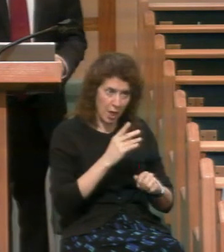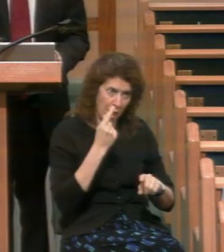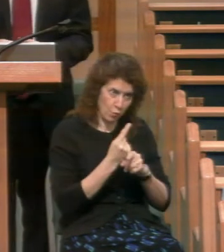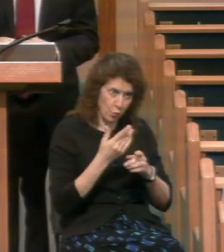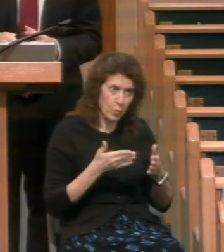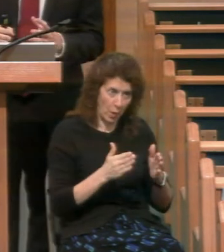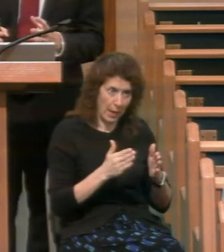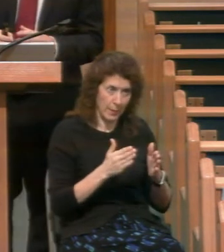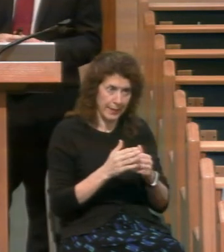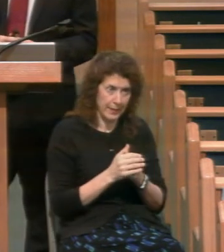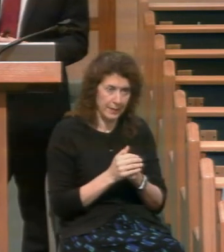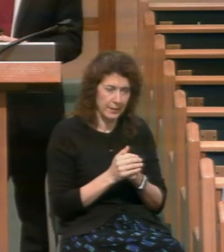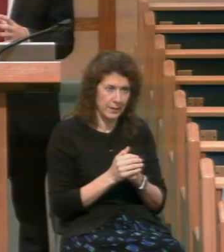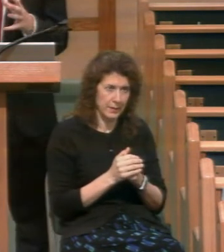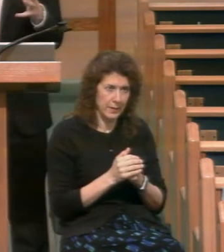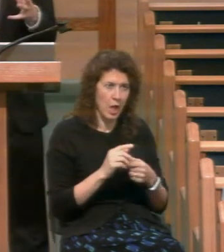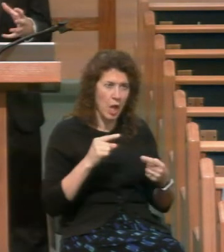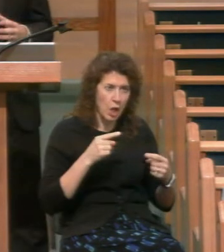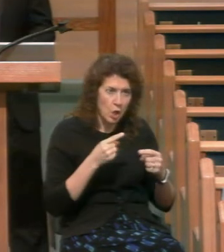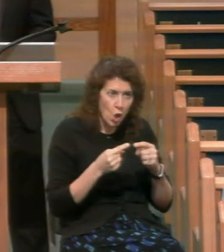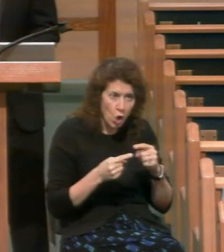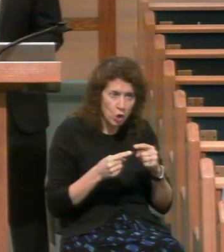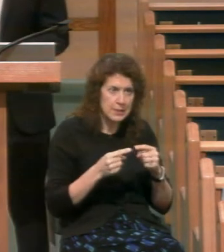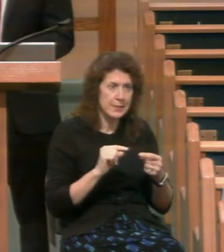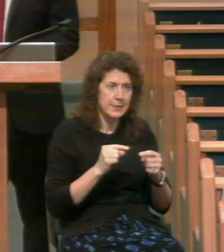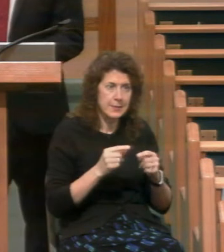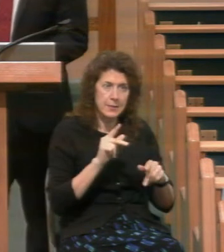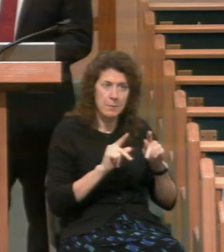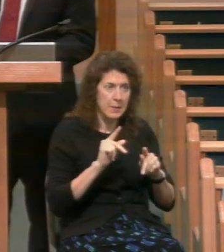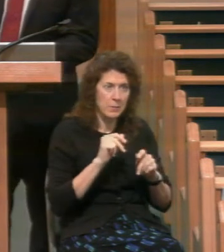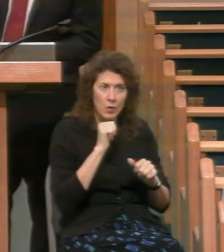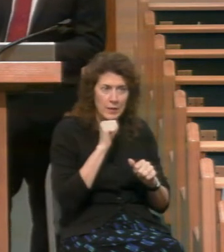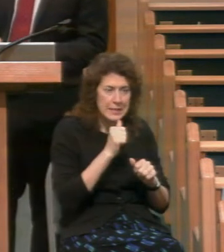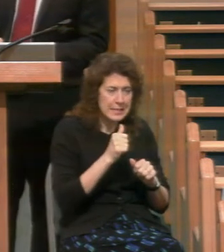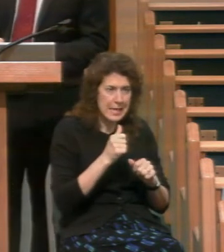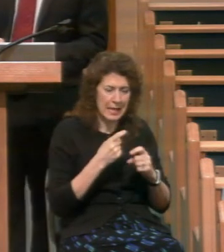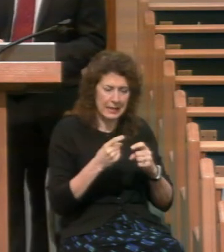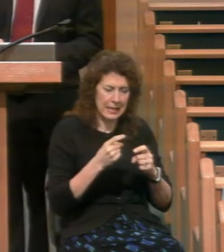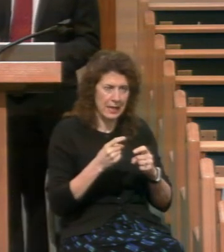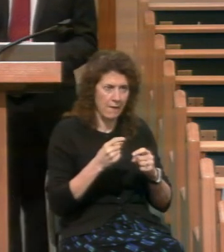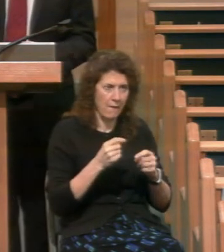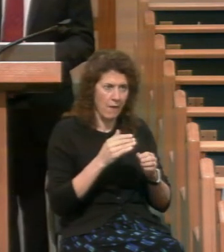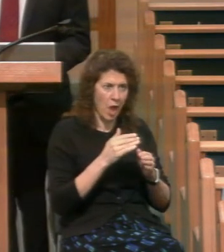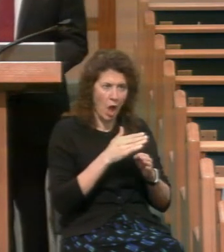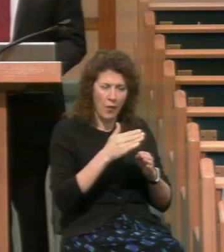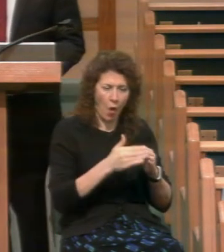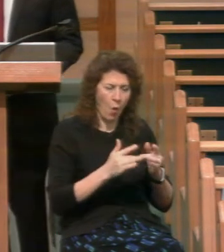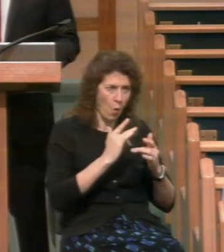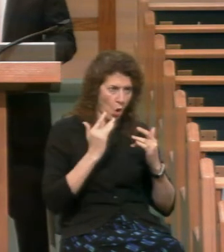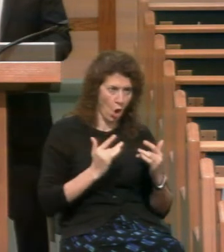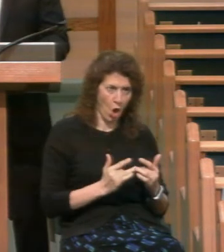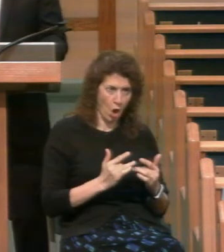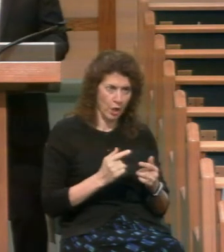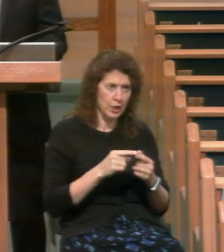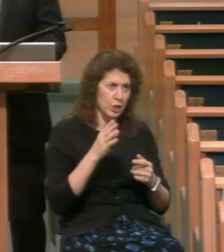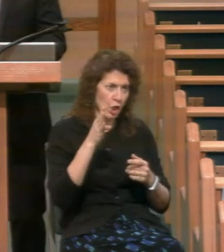It hurts them as a people when they're not returning with their whole heart to God. And not only as a people, but their land as well. So